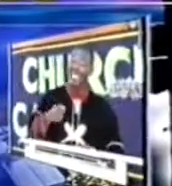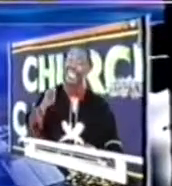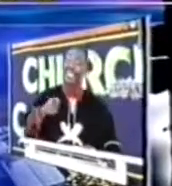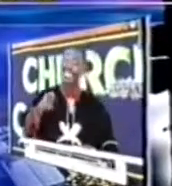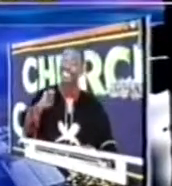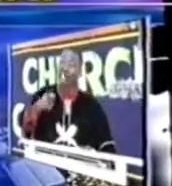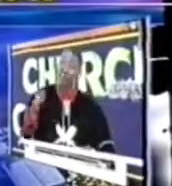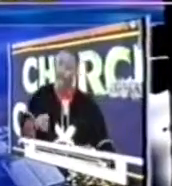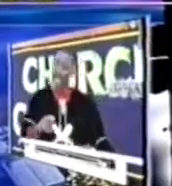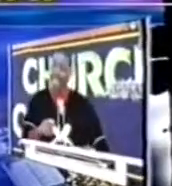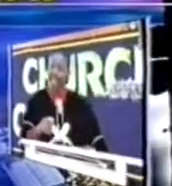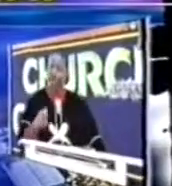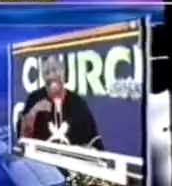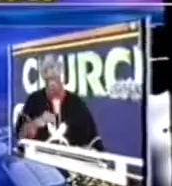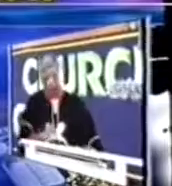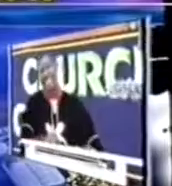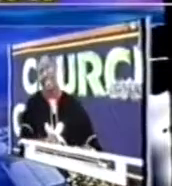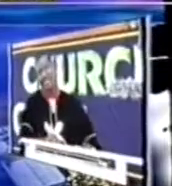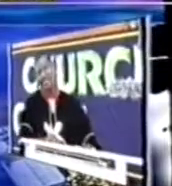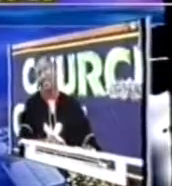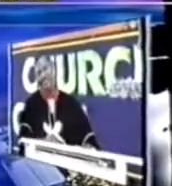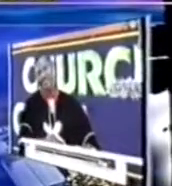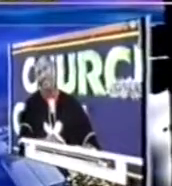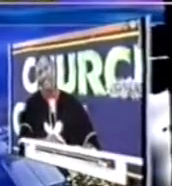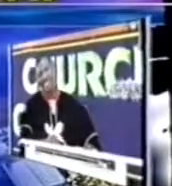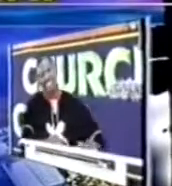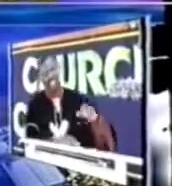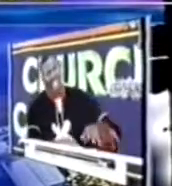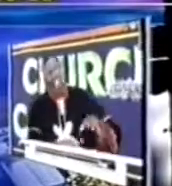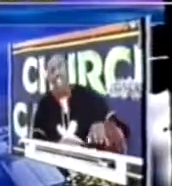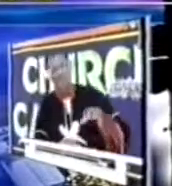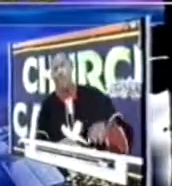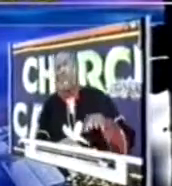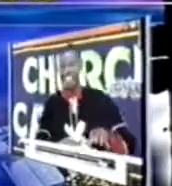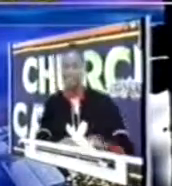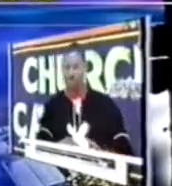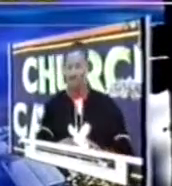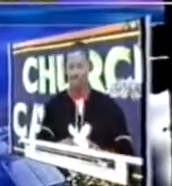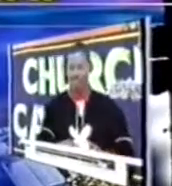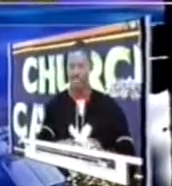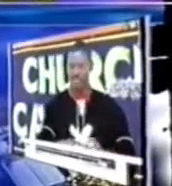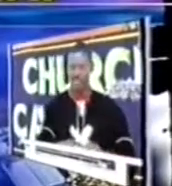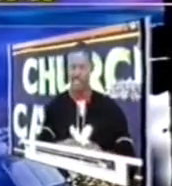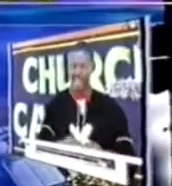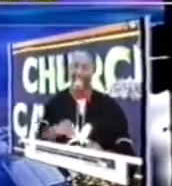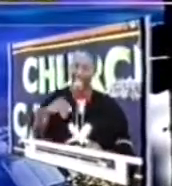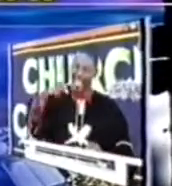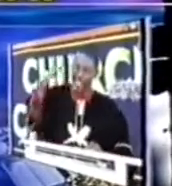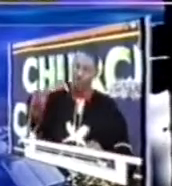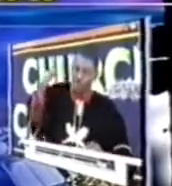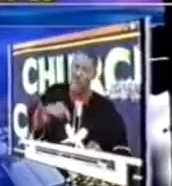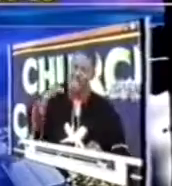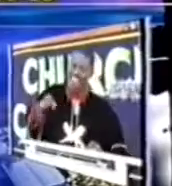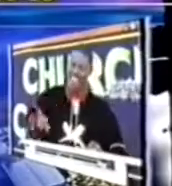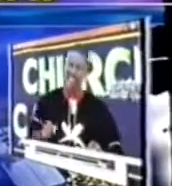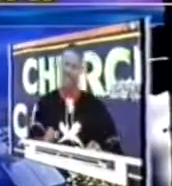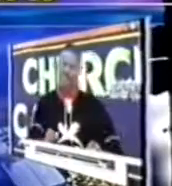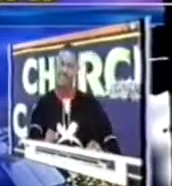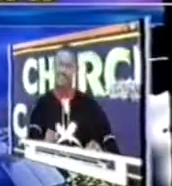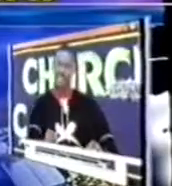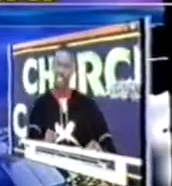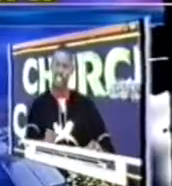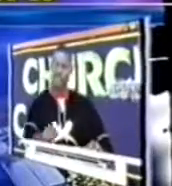say enchile chra mua, what the amaya and dadano. The tree joined Yankupon as I'm sorrow. Ah, a yaku so soon enter the